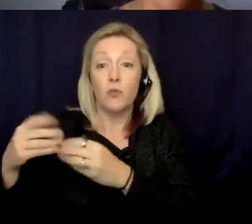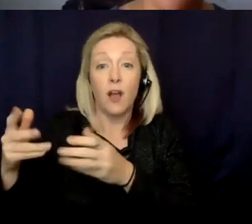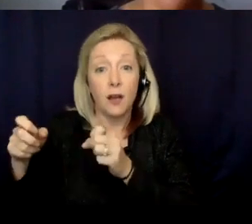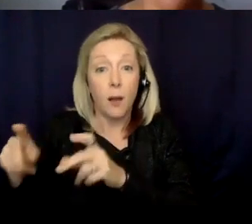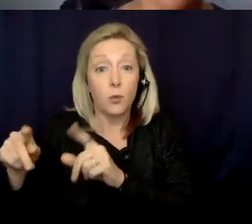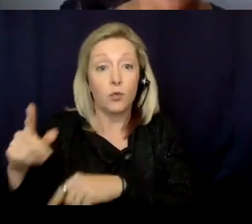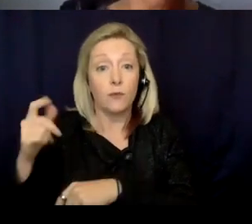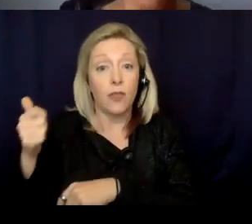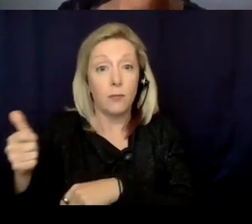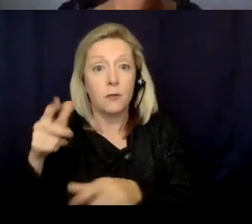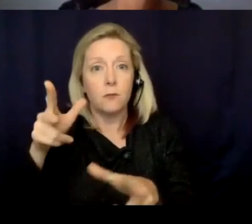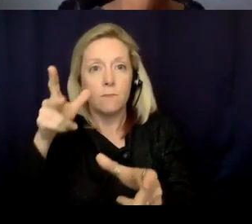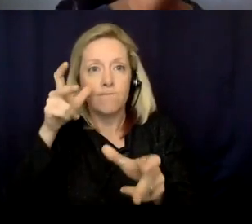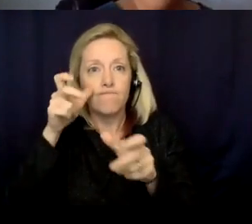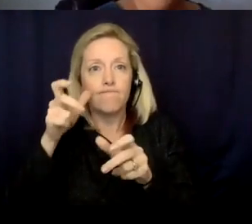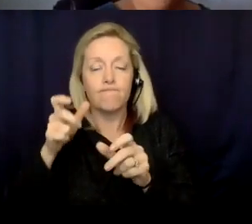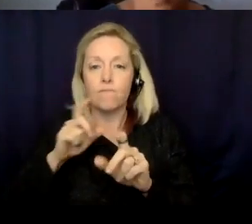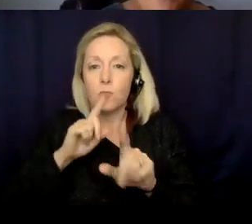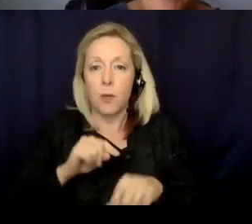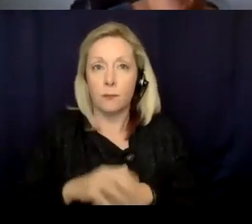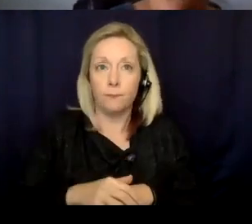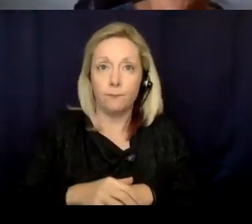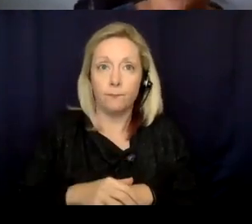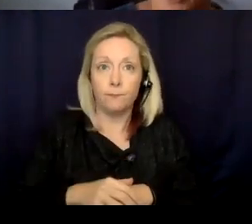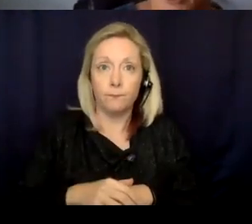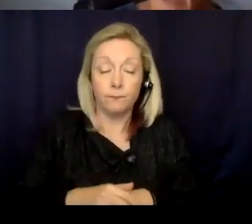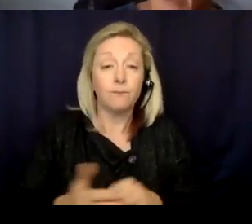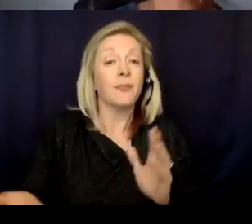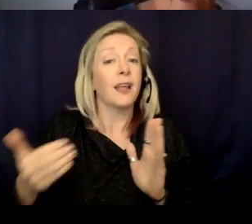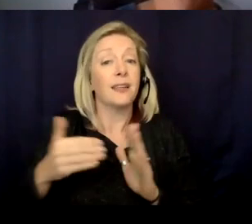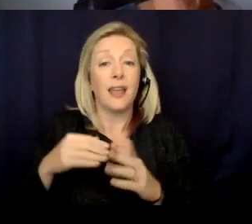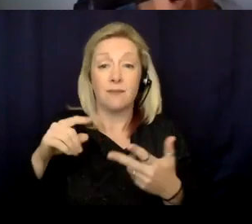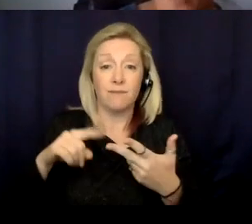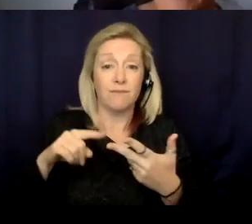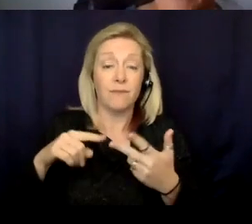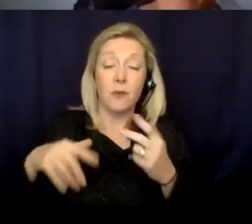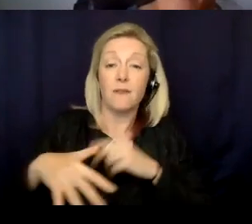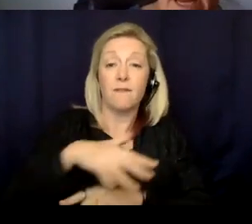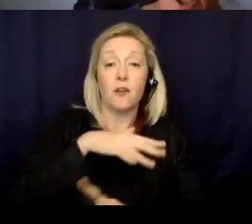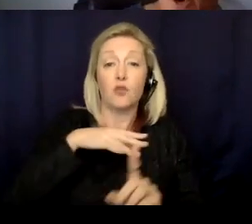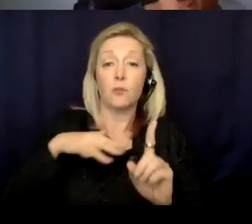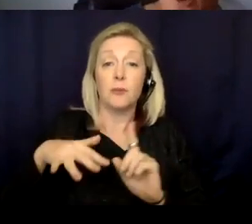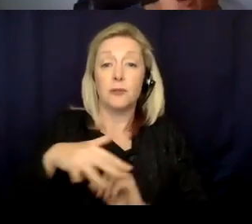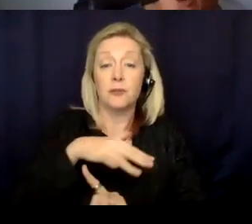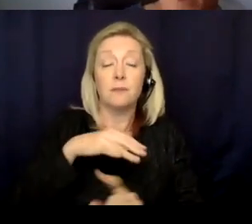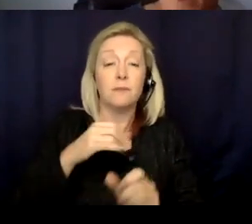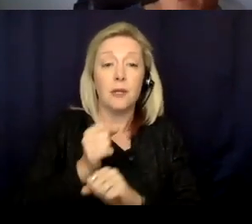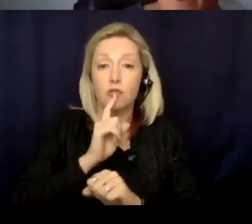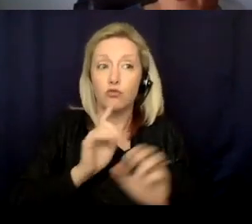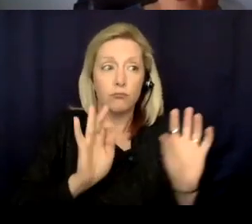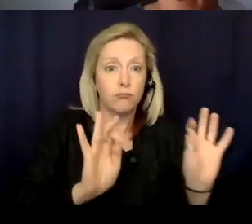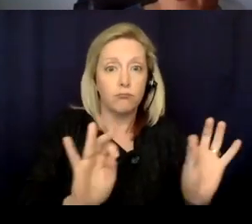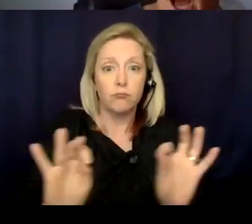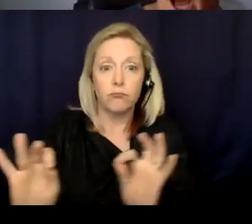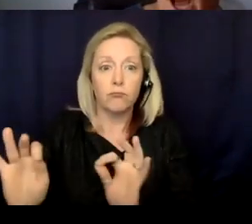as I possibly can. Then once again, we're going to look at that environment and make sure that